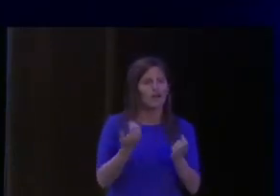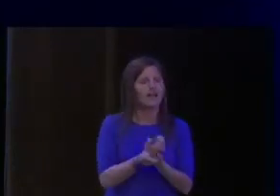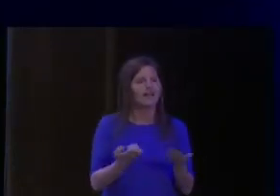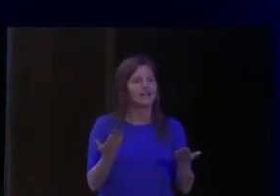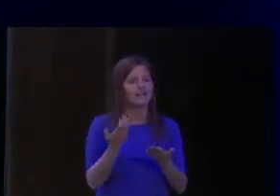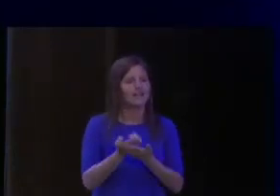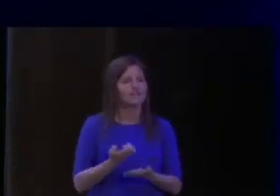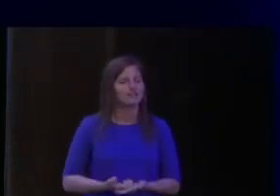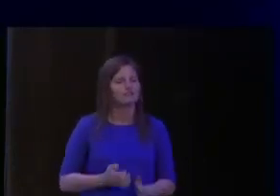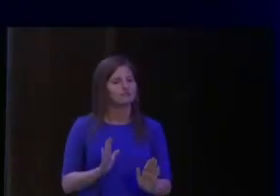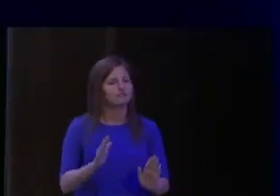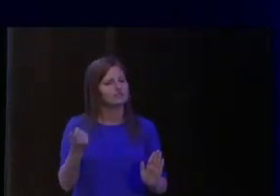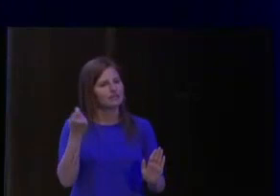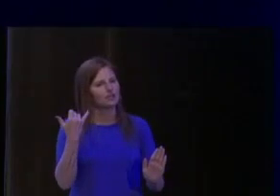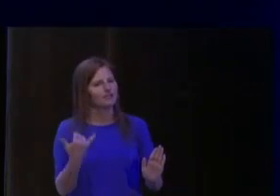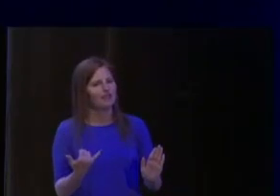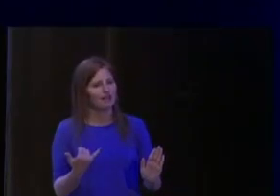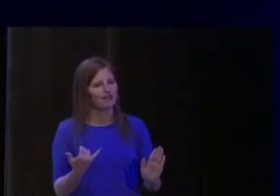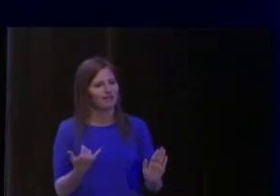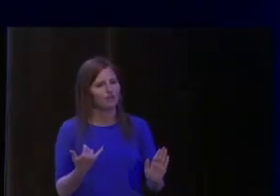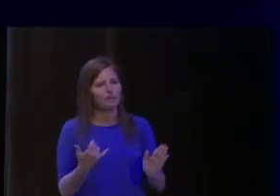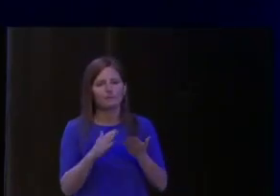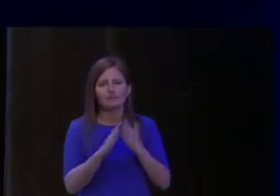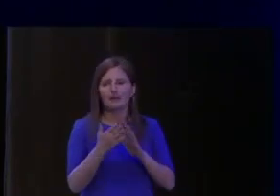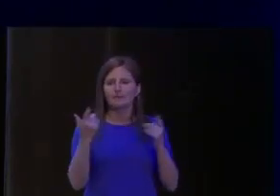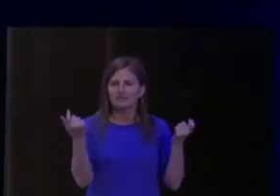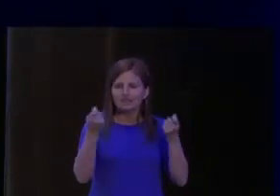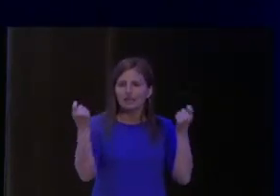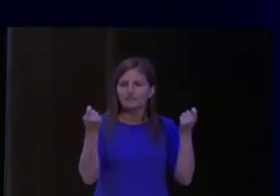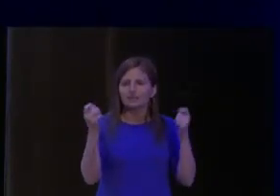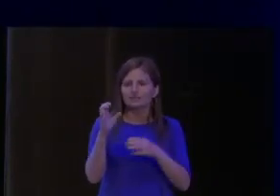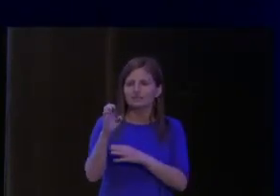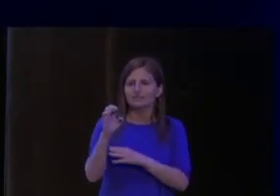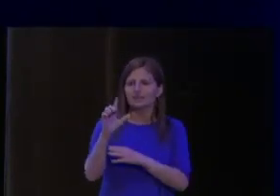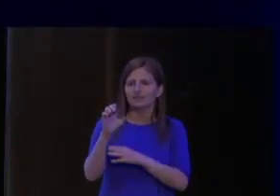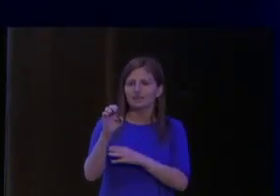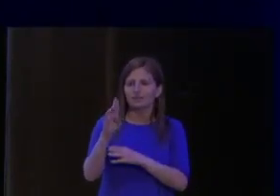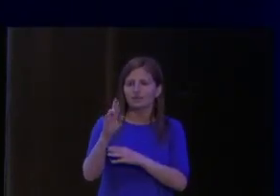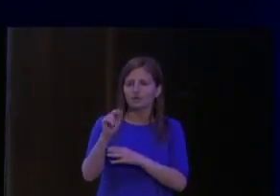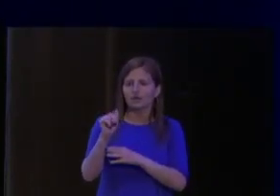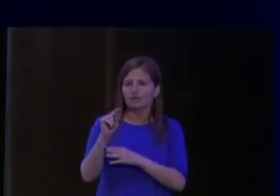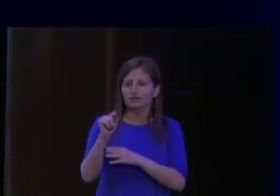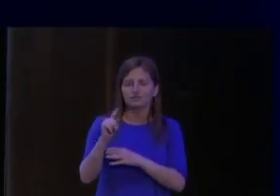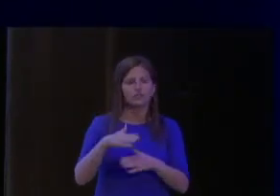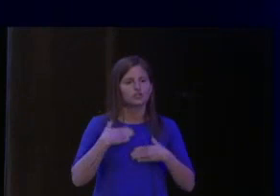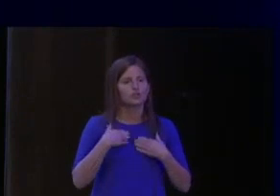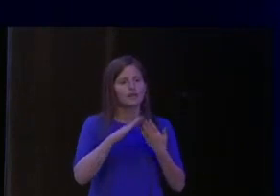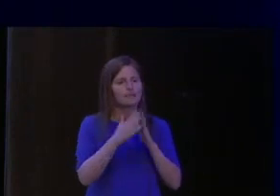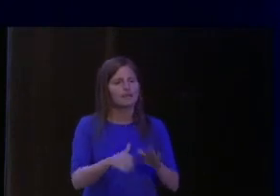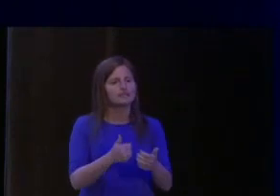evidence. Celebrate it now. Be a celebrant of the joy, the peace, and the